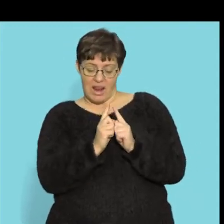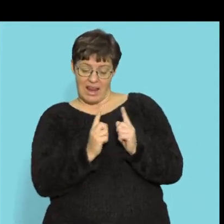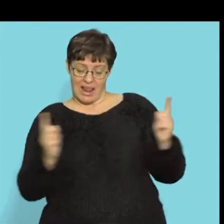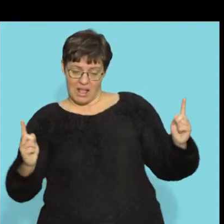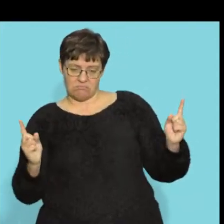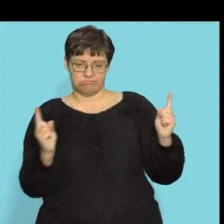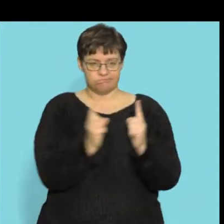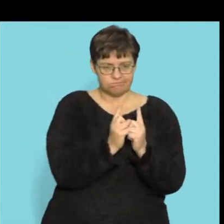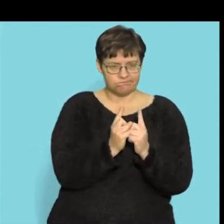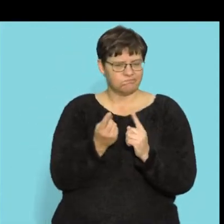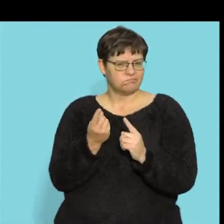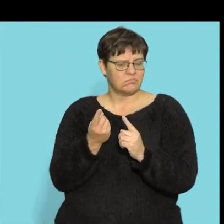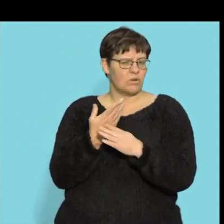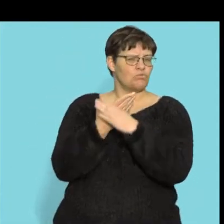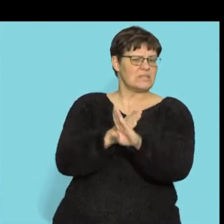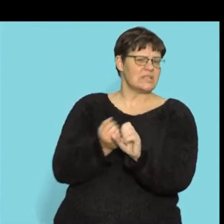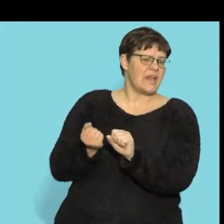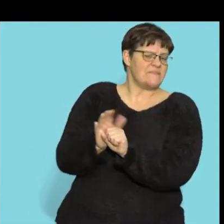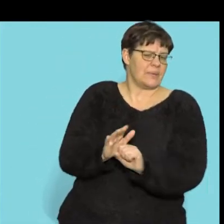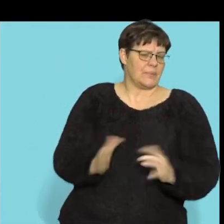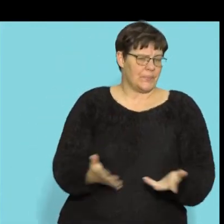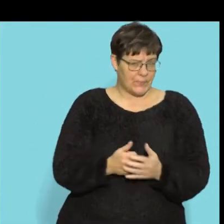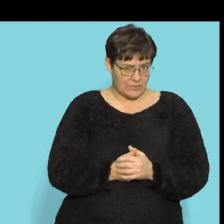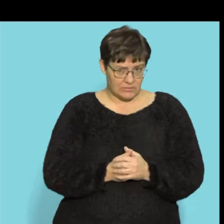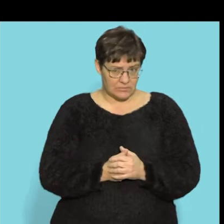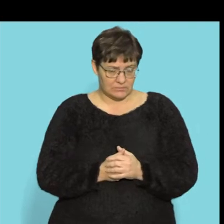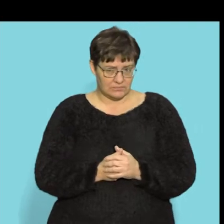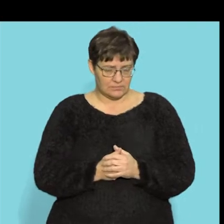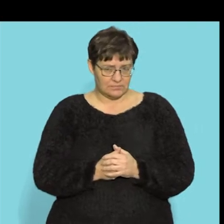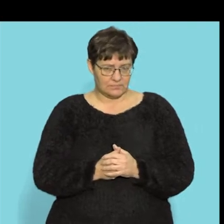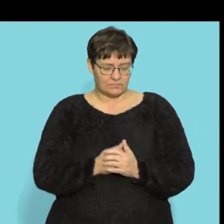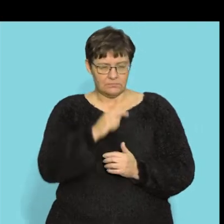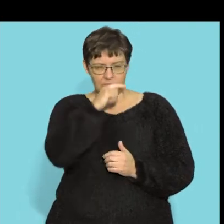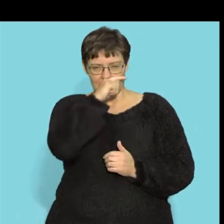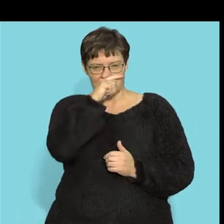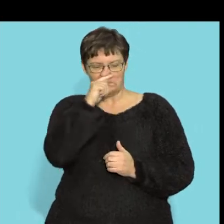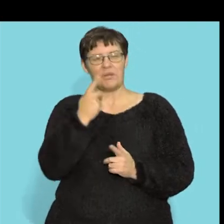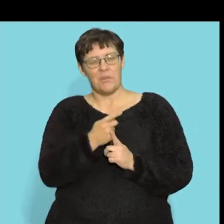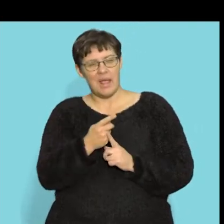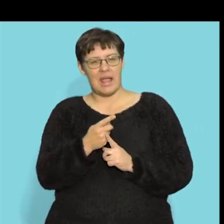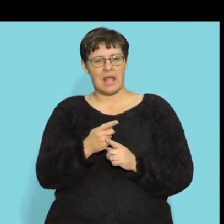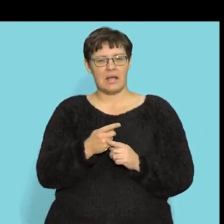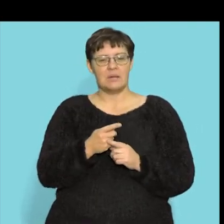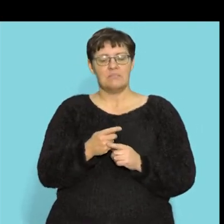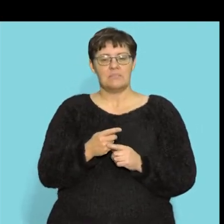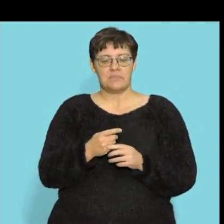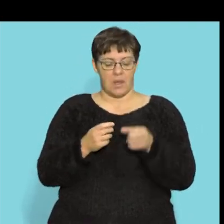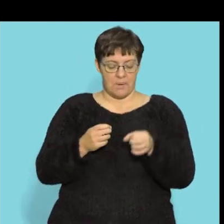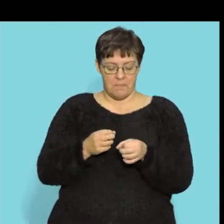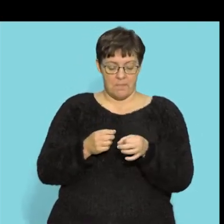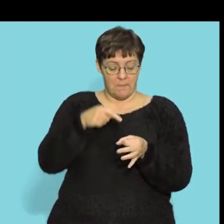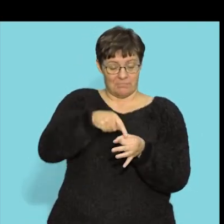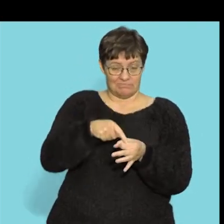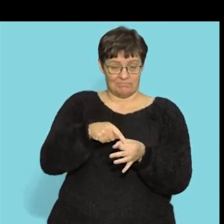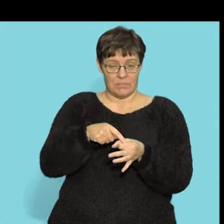of that material? Okay, so now we assume that we will keep diameter, temperature, and everything else the same. The only thing that will vary as